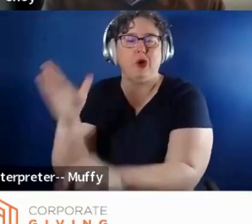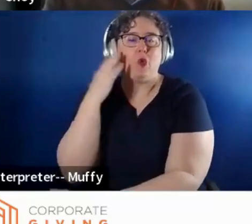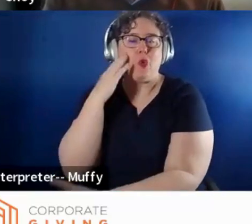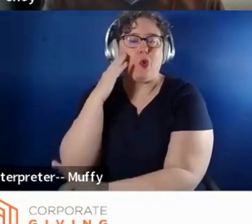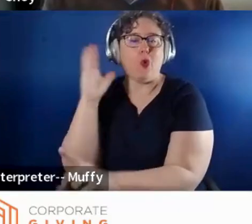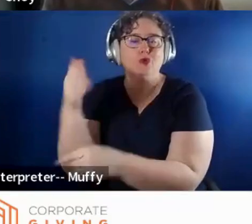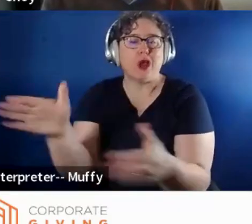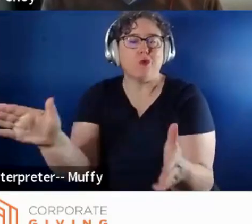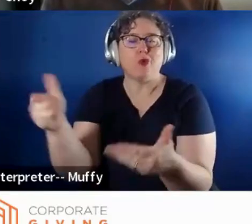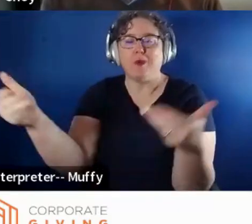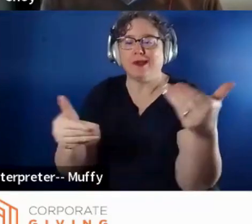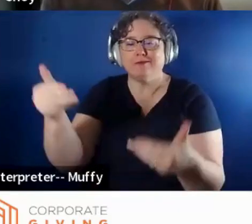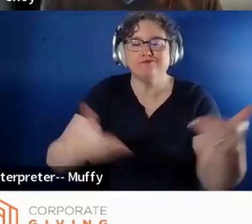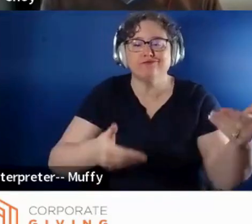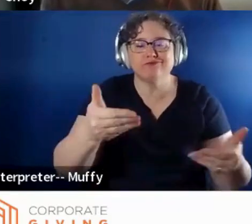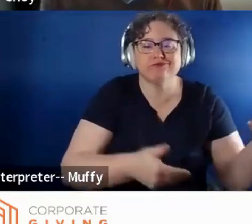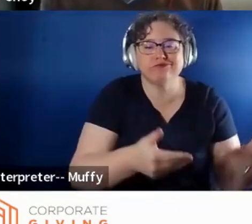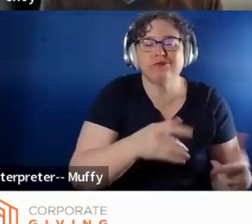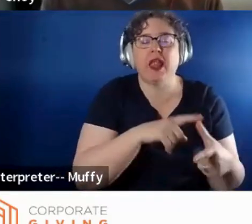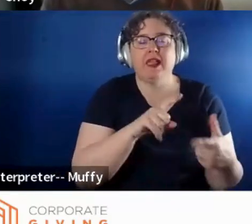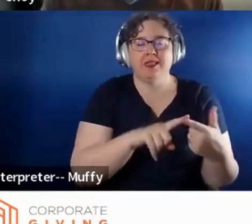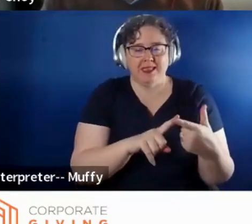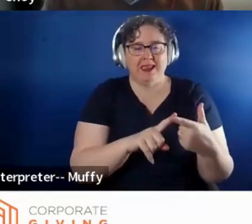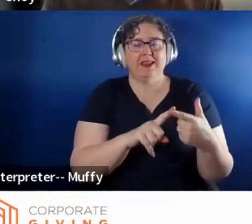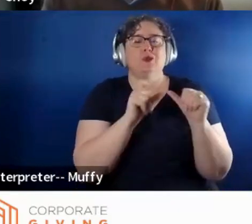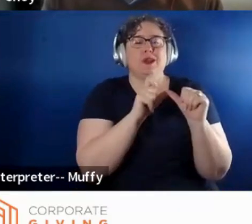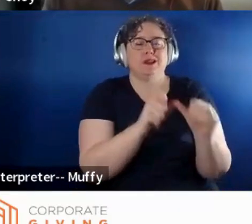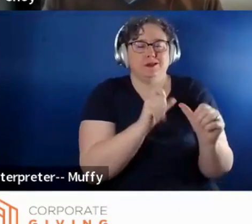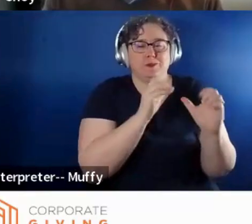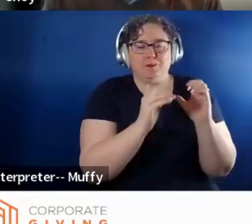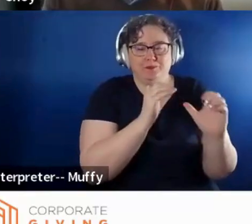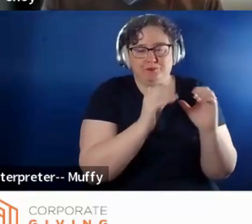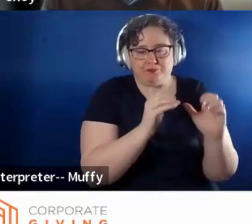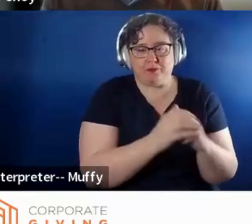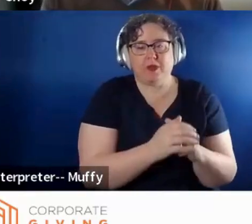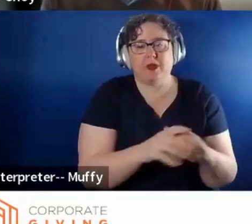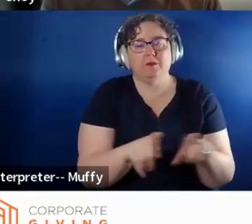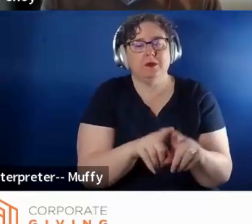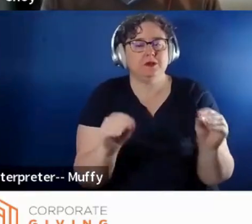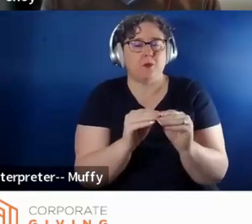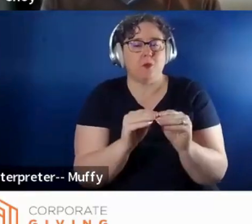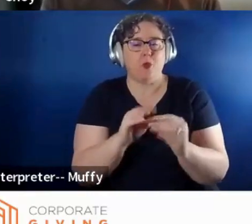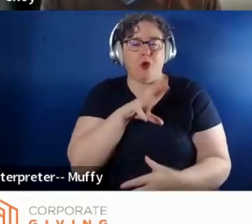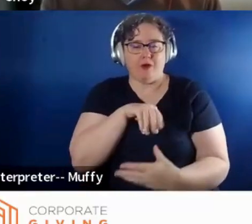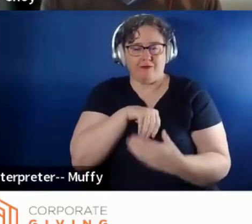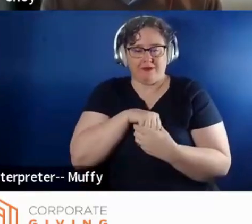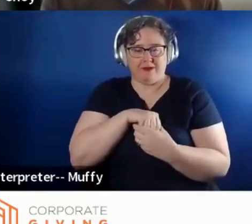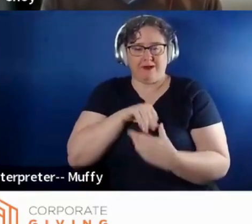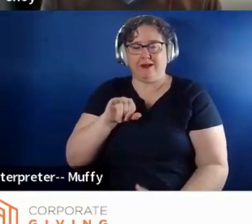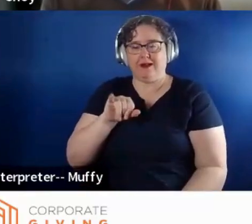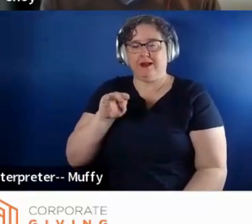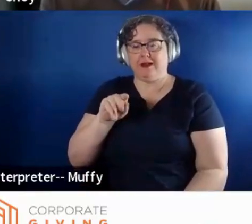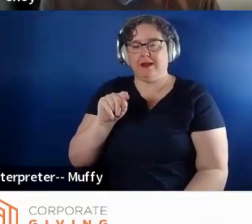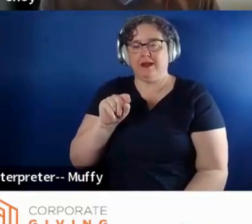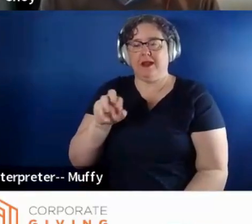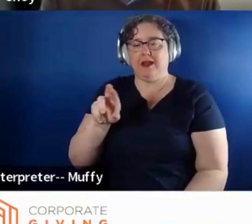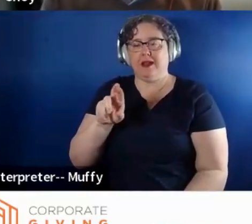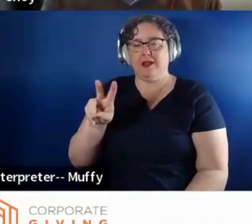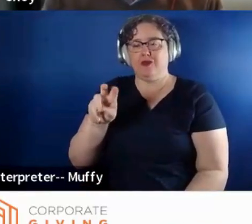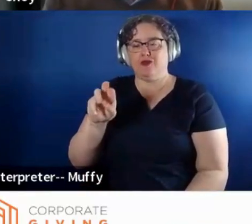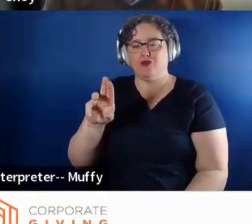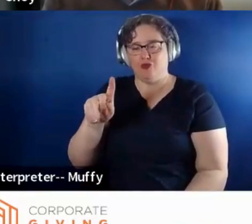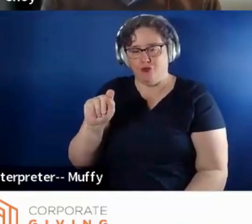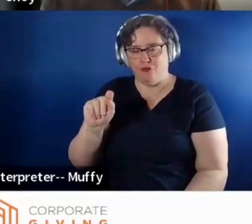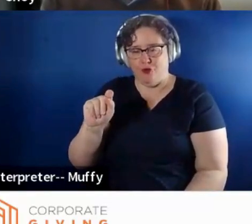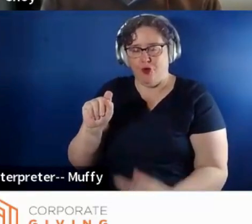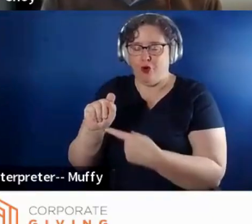make introductions, and then you can continue those conversations. I'm also more of an introvert. You can go and do these things even if you are an introvert.